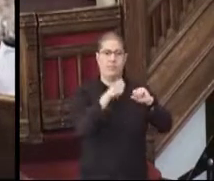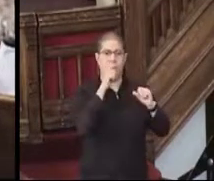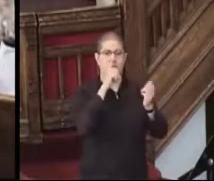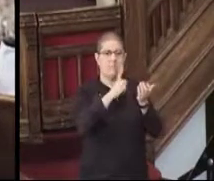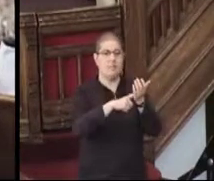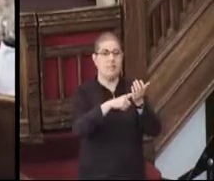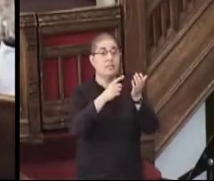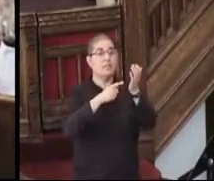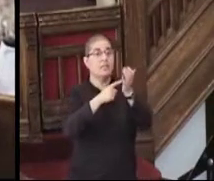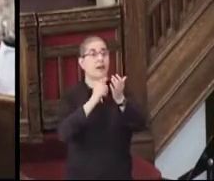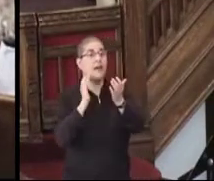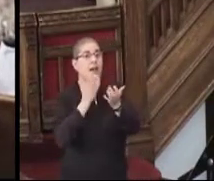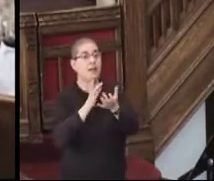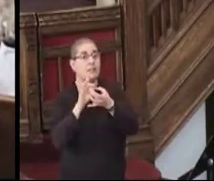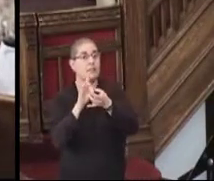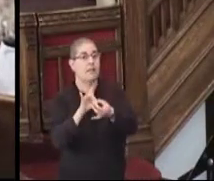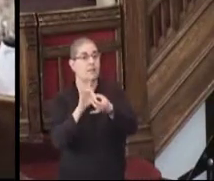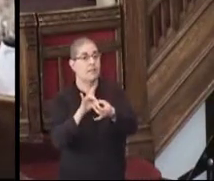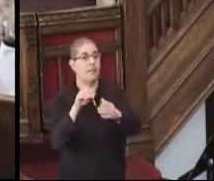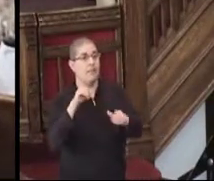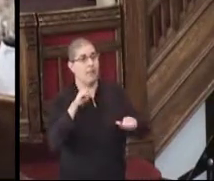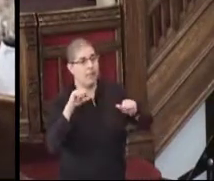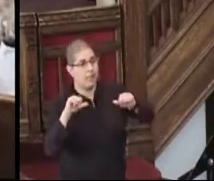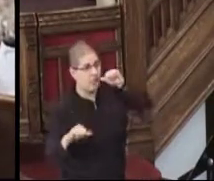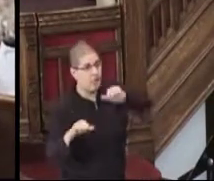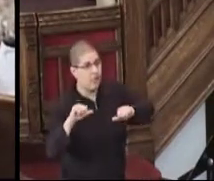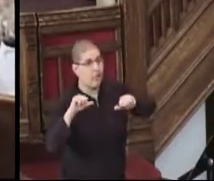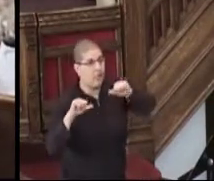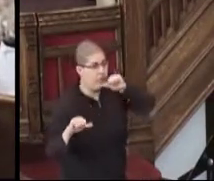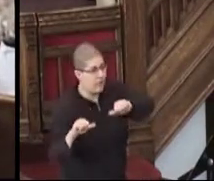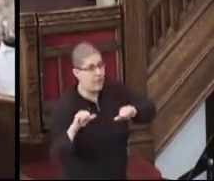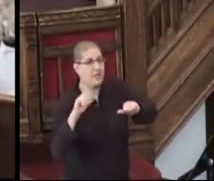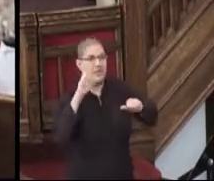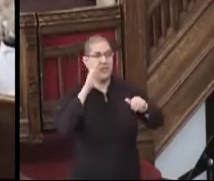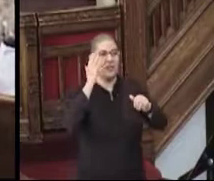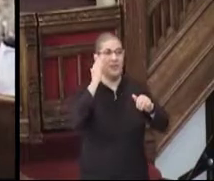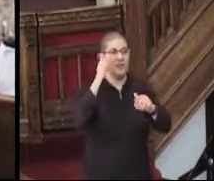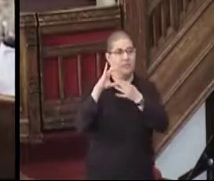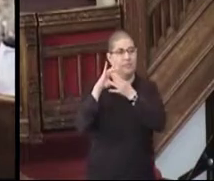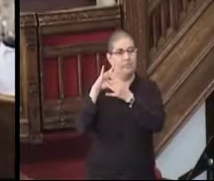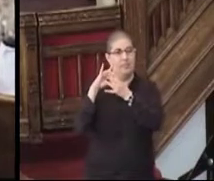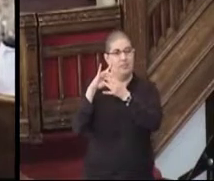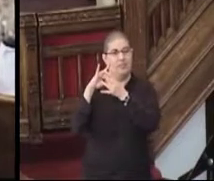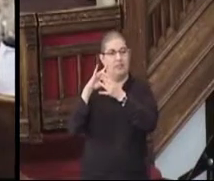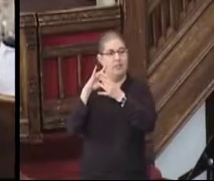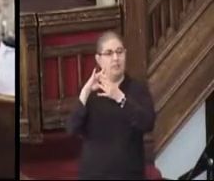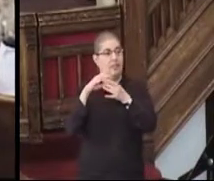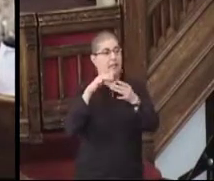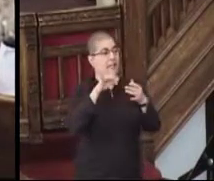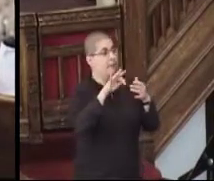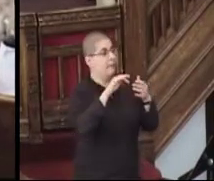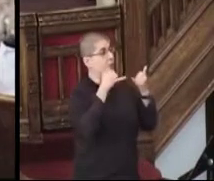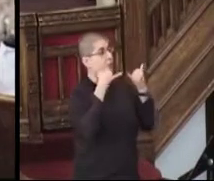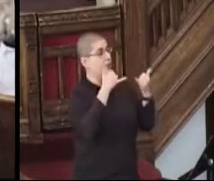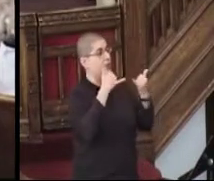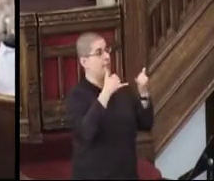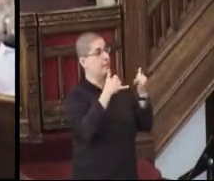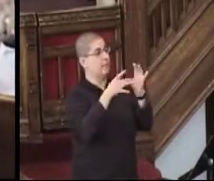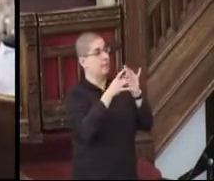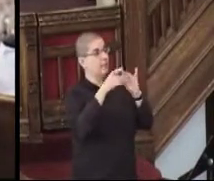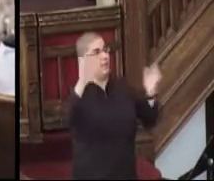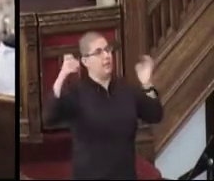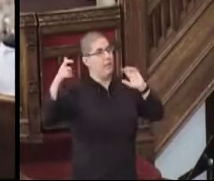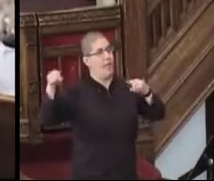back. We all know how destructive it can be in a relationship if your current partner continually compares yourself to